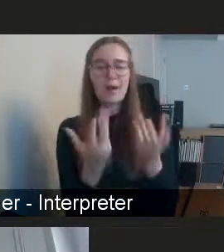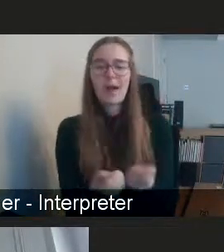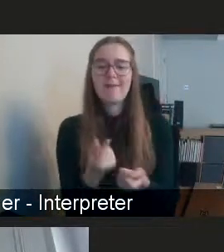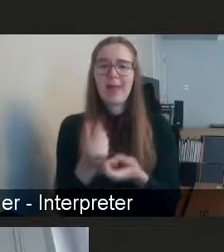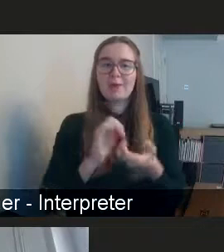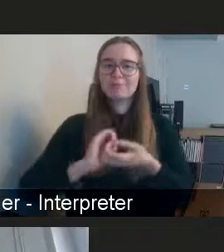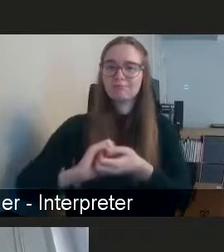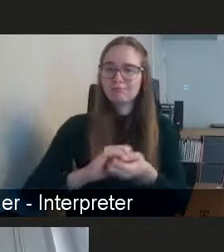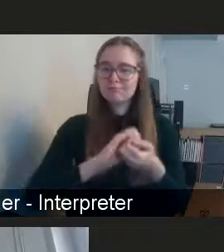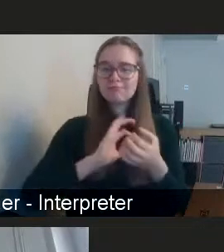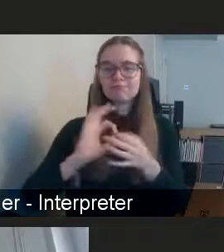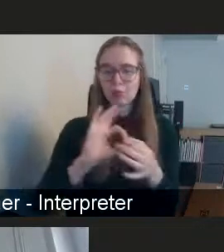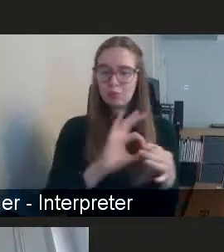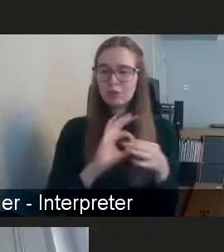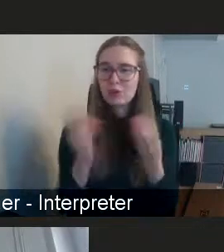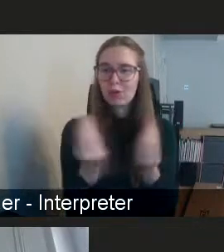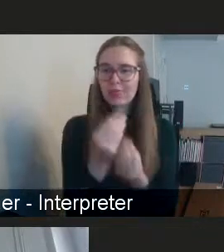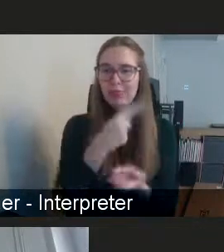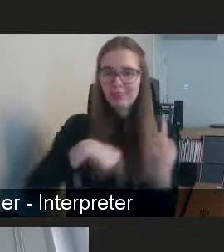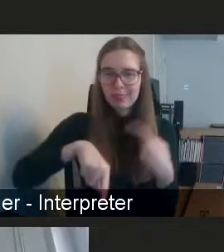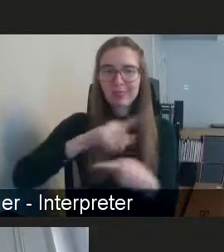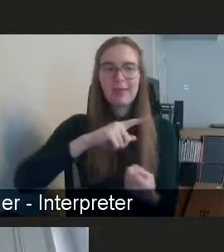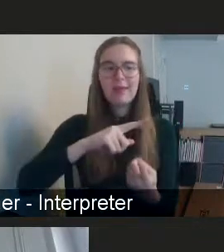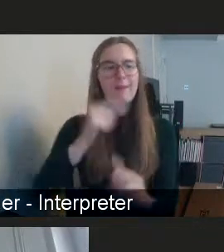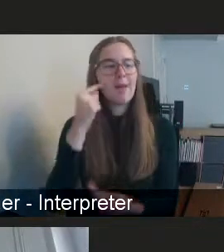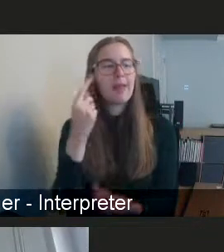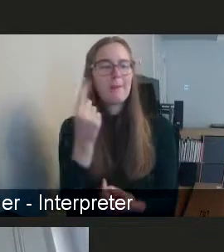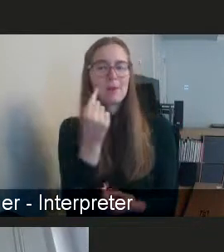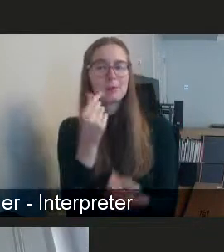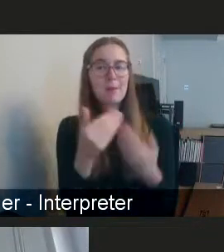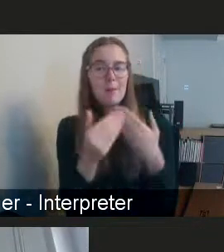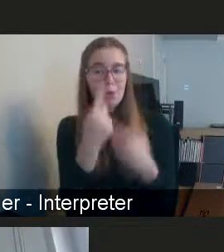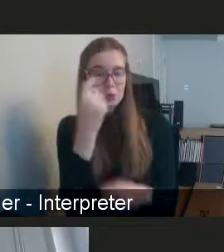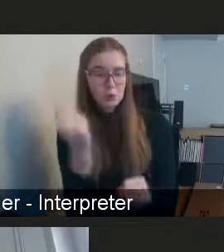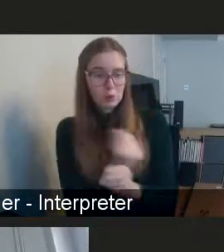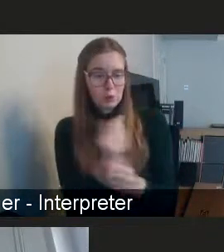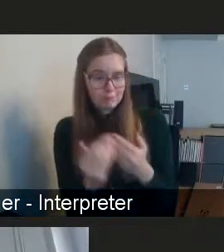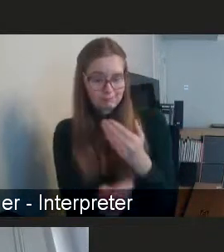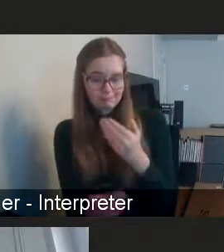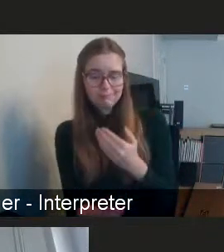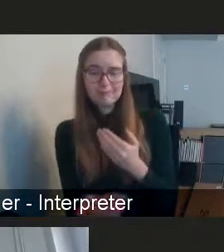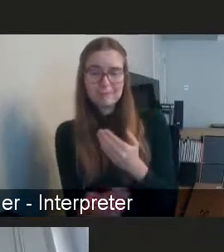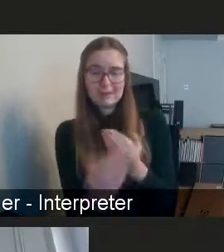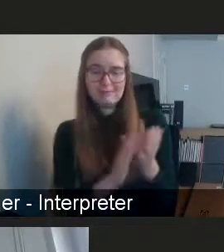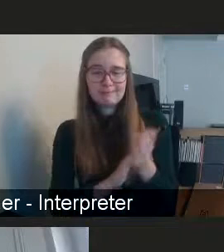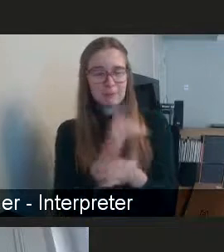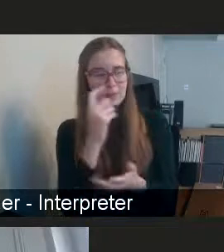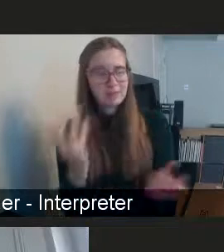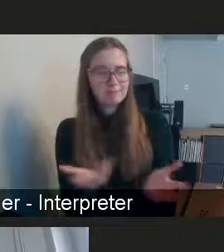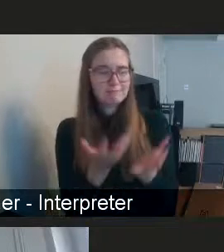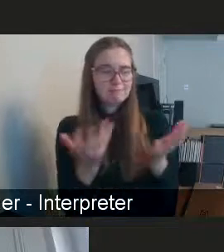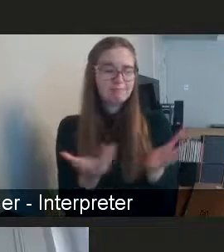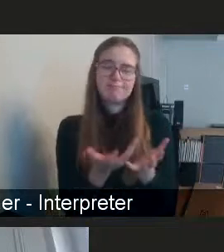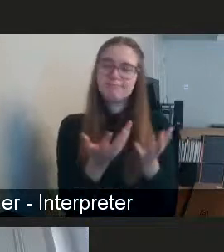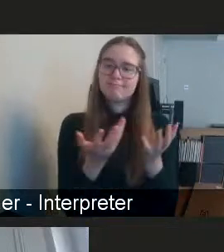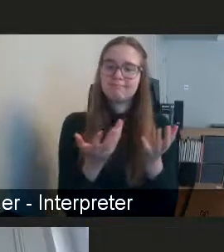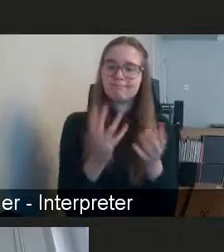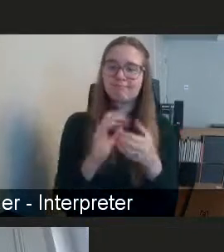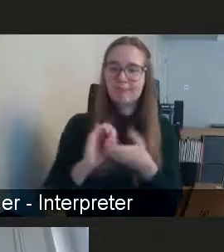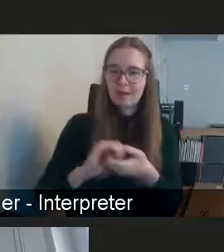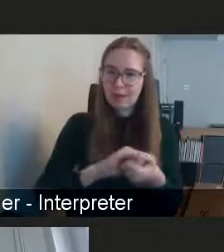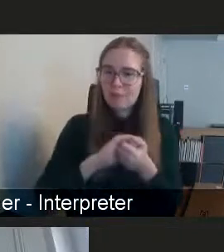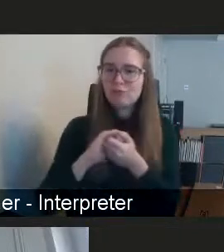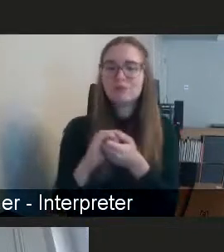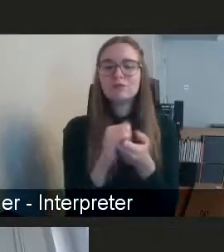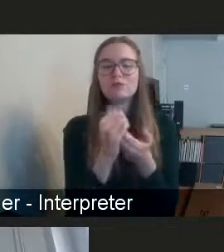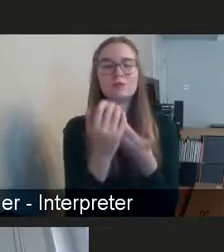cooperation. But I think there's probably more that could be done to foster collaboration